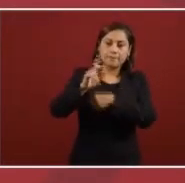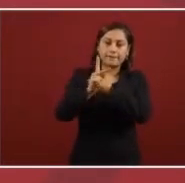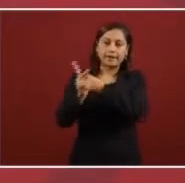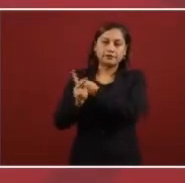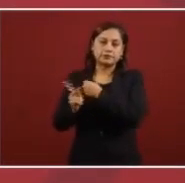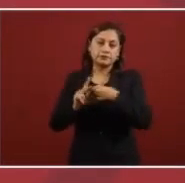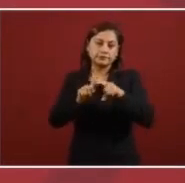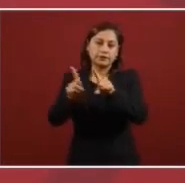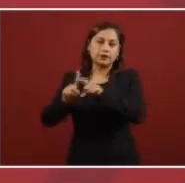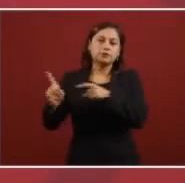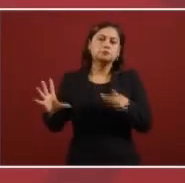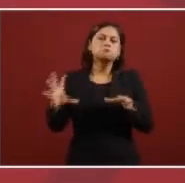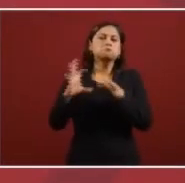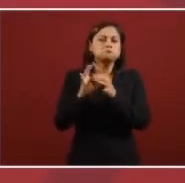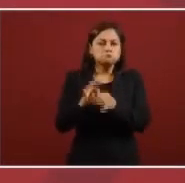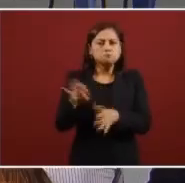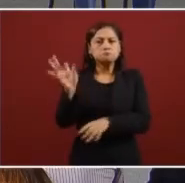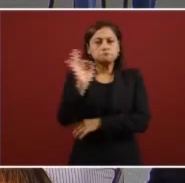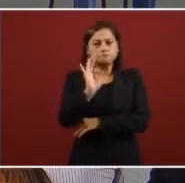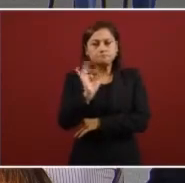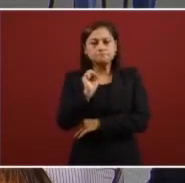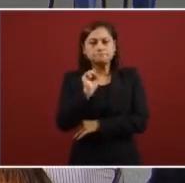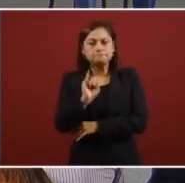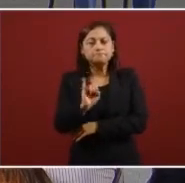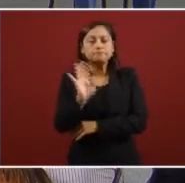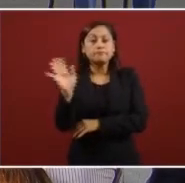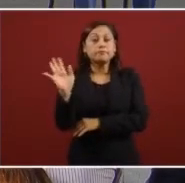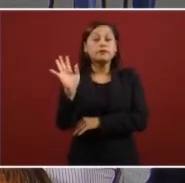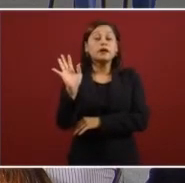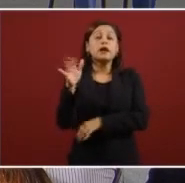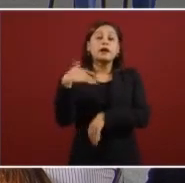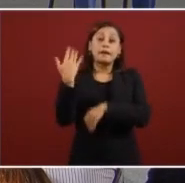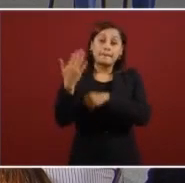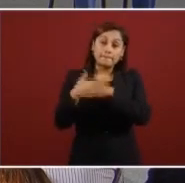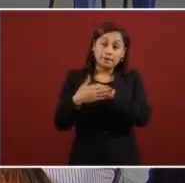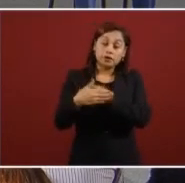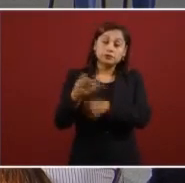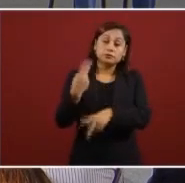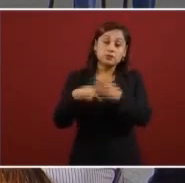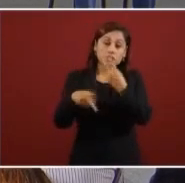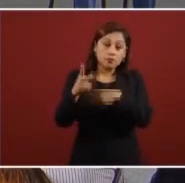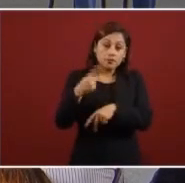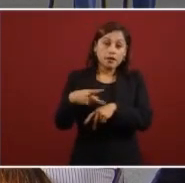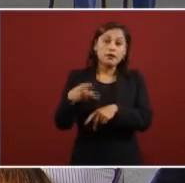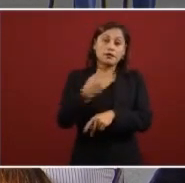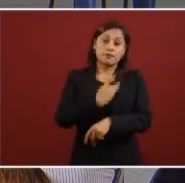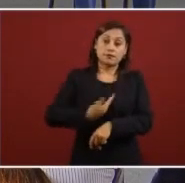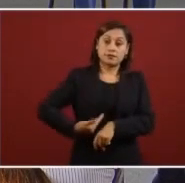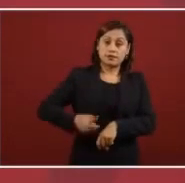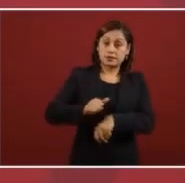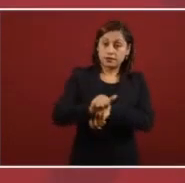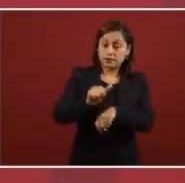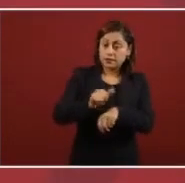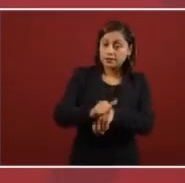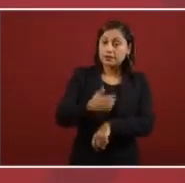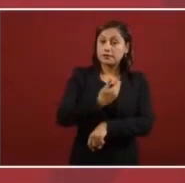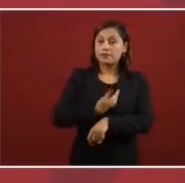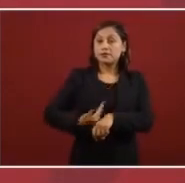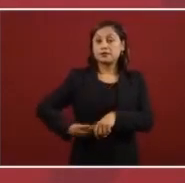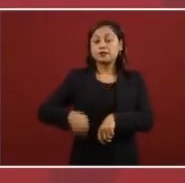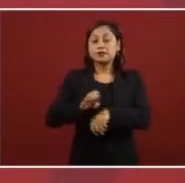so it's probable that we get a chance to meet with the president of Argentina and